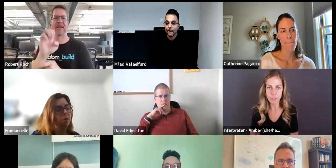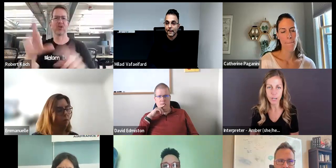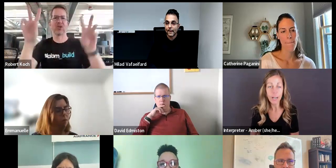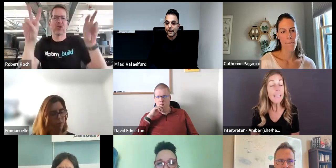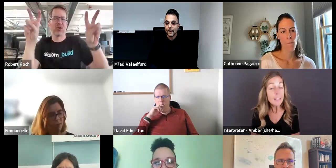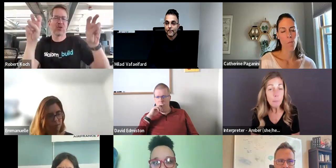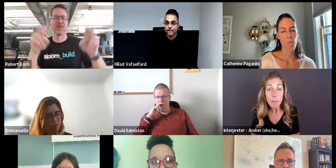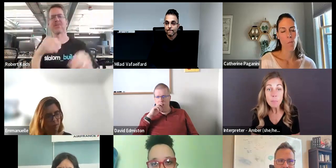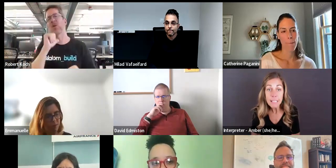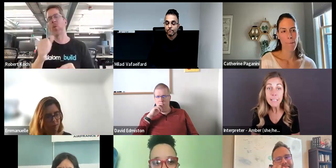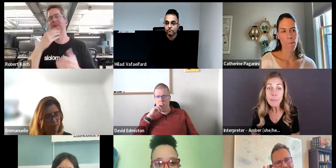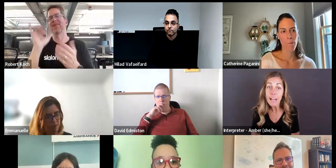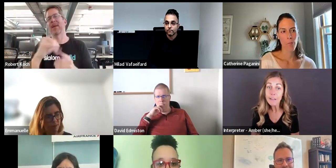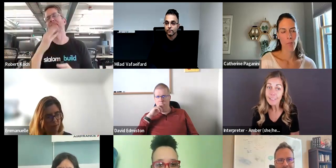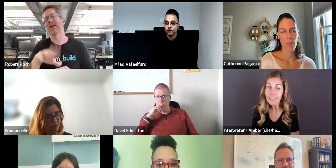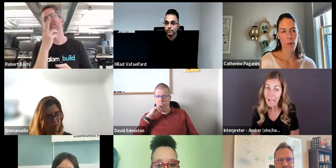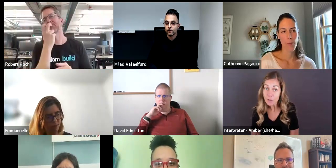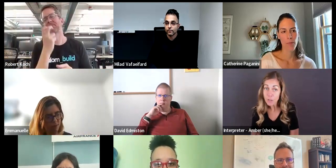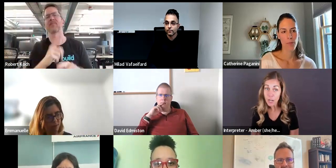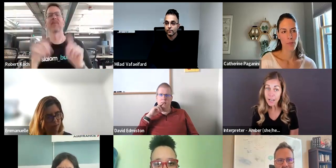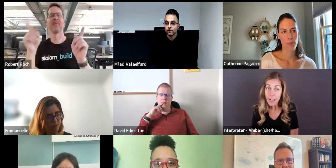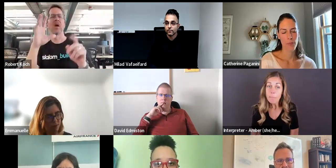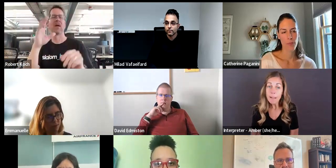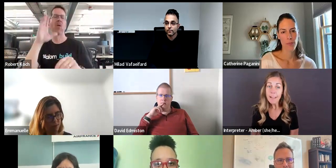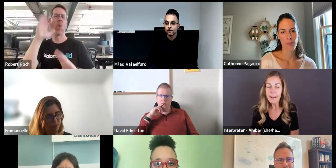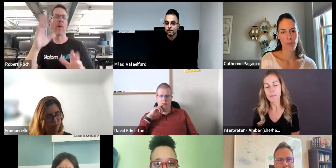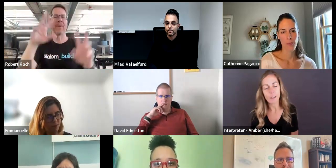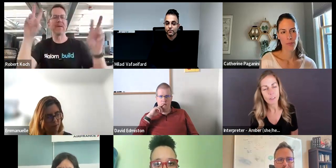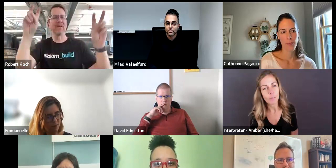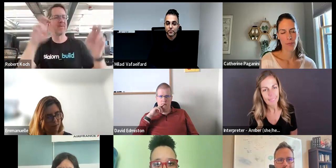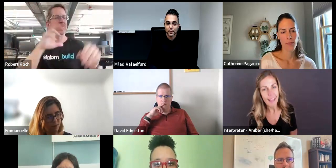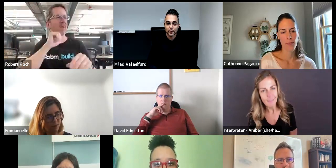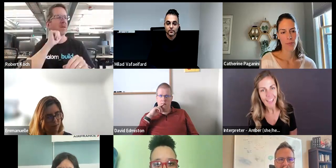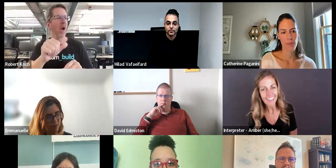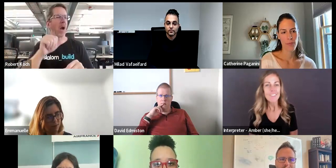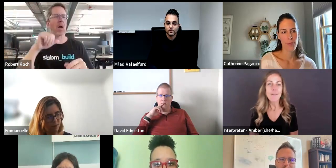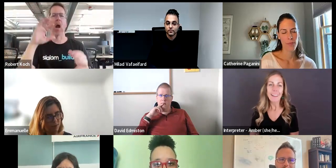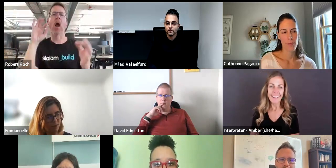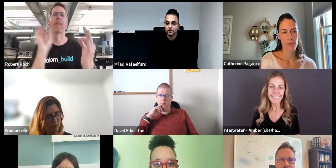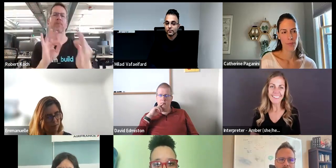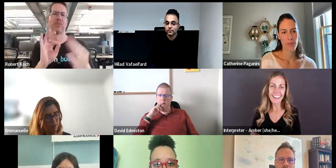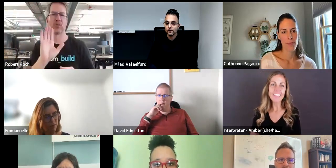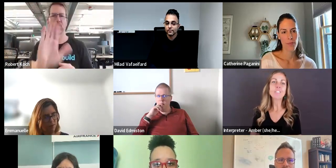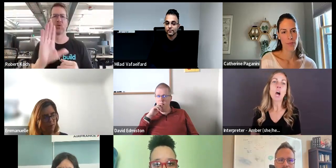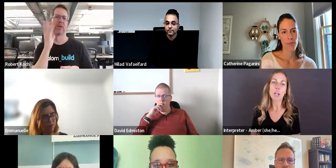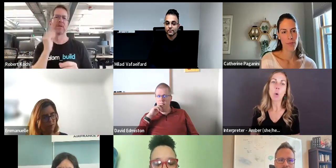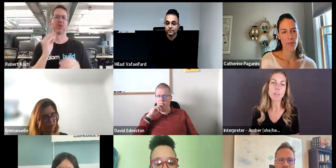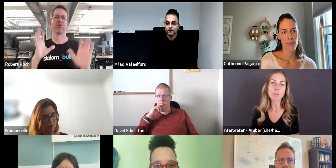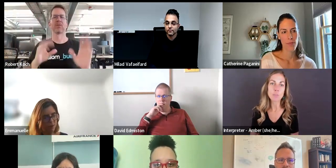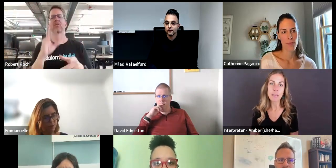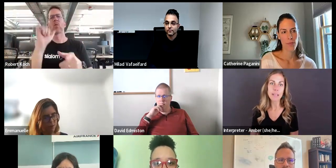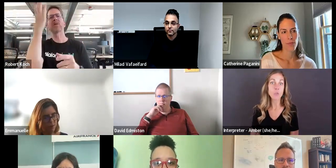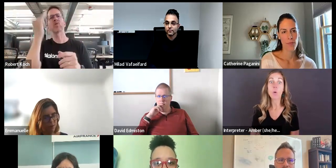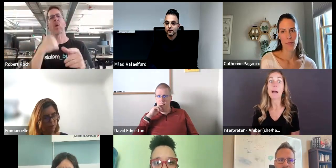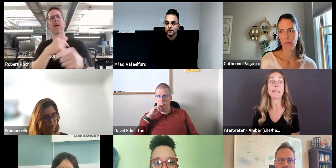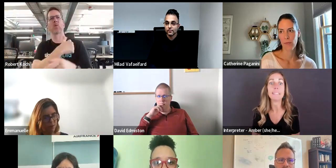the first year. It's probably going to be kind of a disaster, but I doubt it'll be that bad. But it's not going to